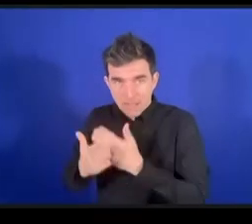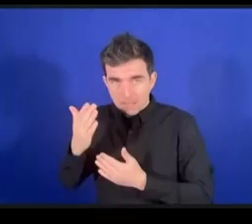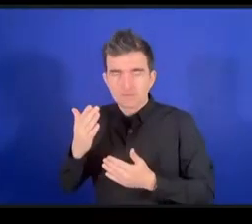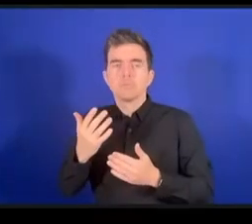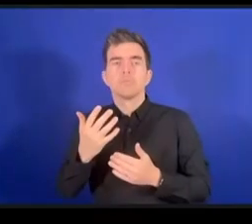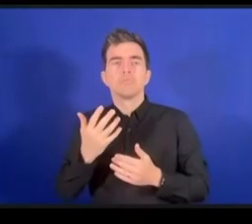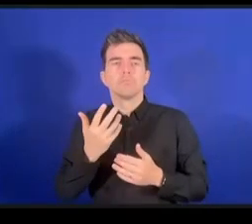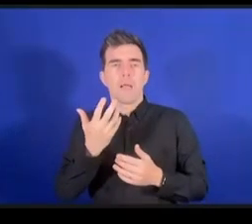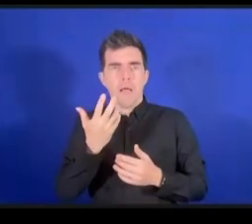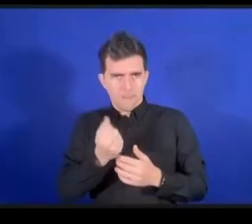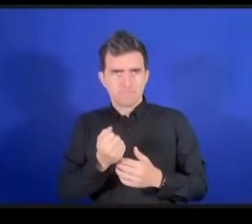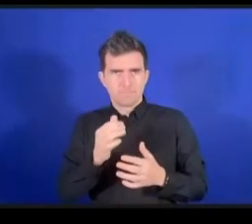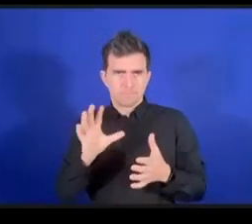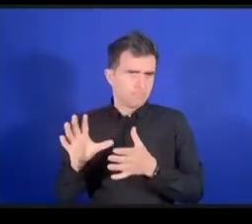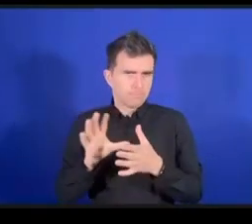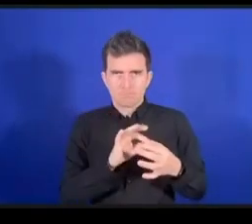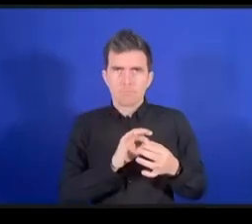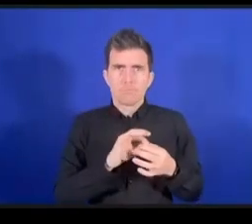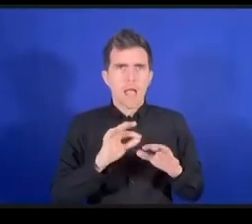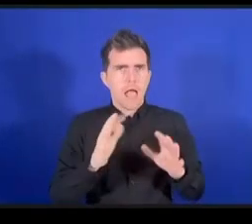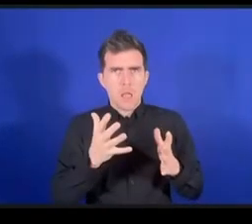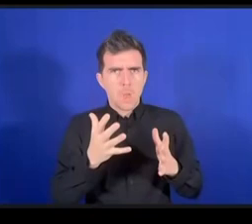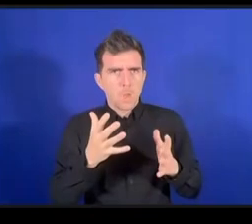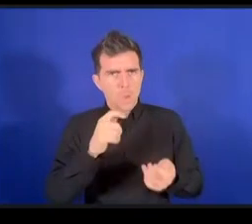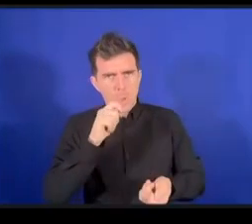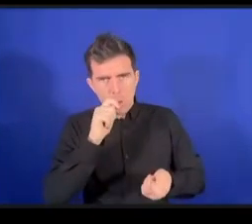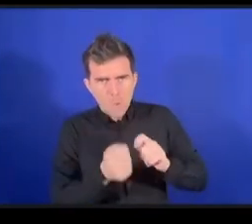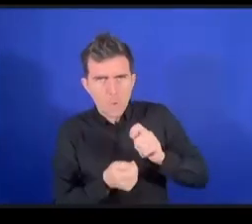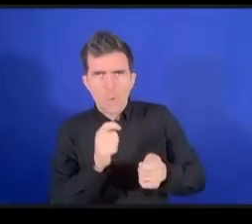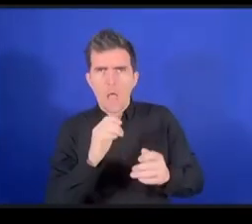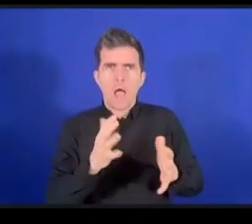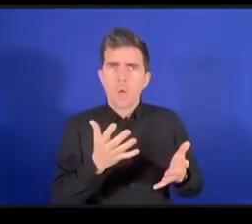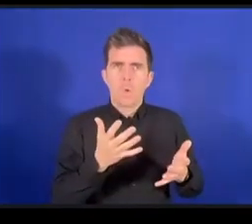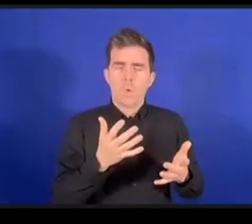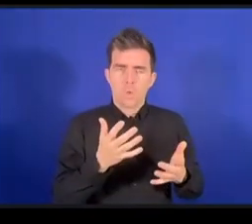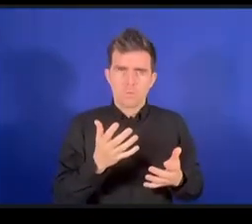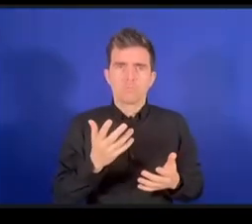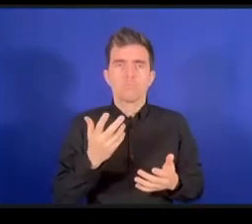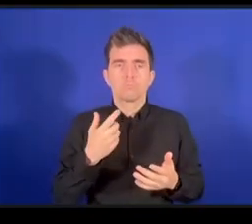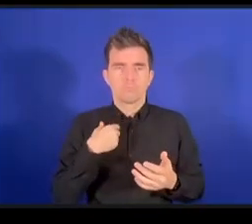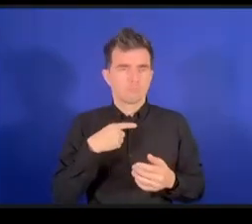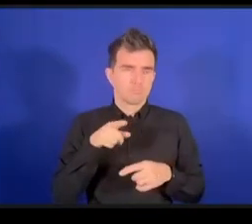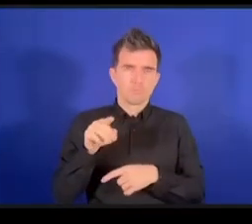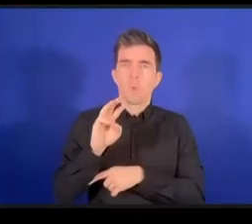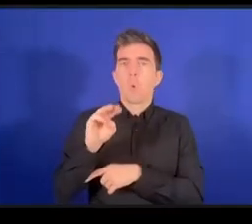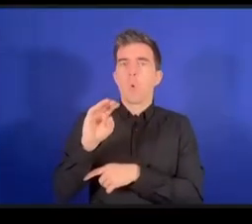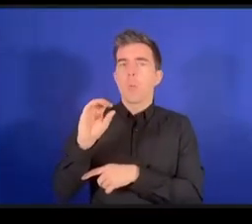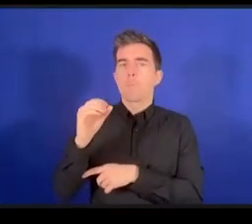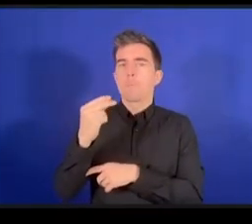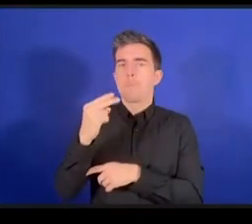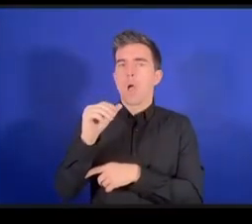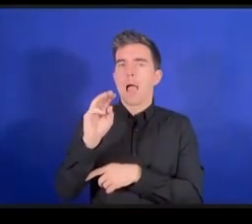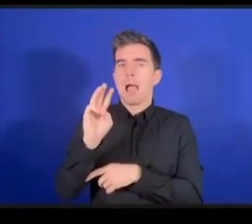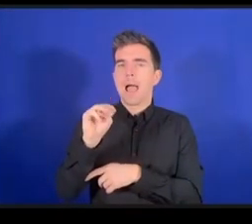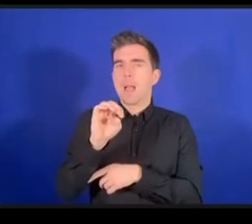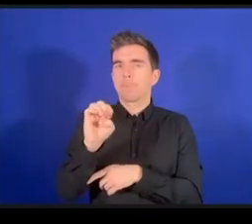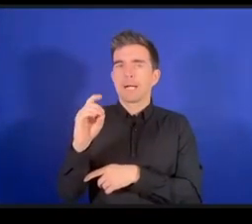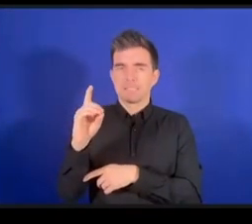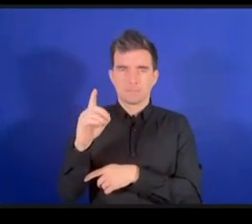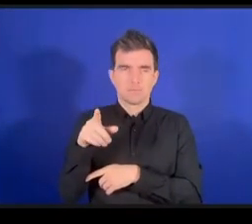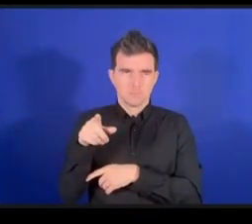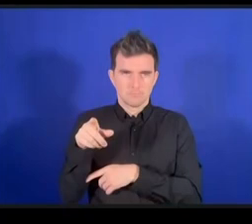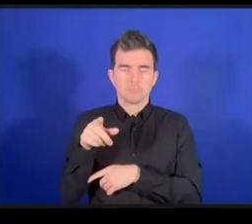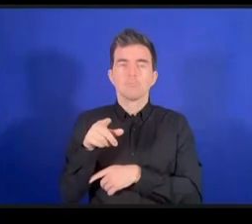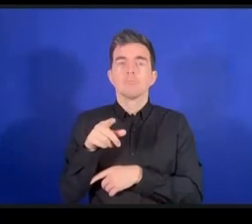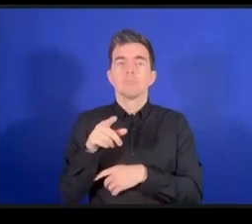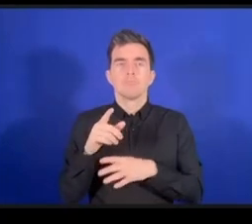continue to have impact. But I open the floor to the other panelists, maybe who have concrete